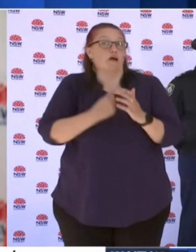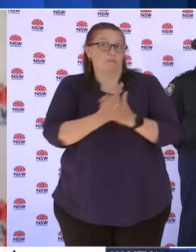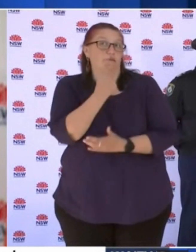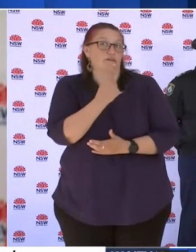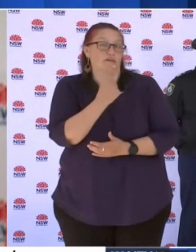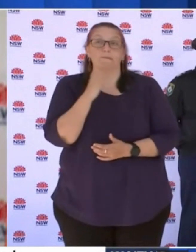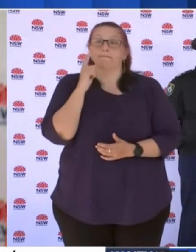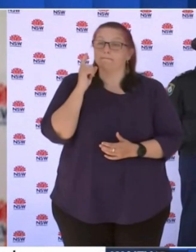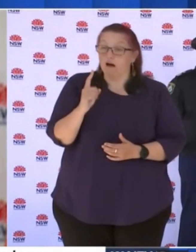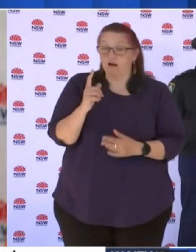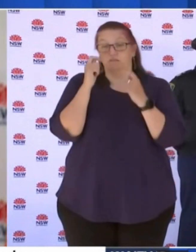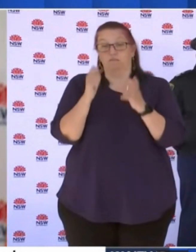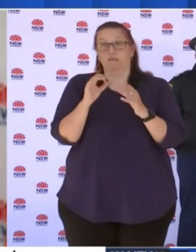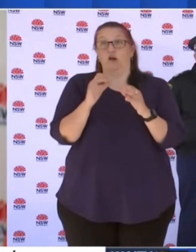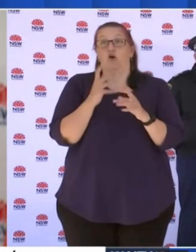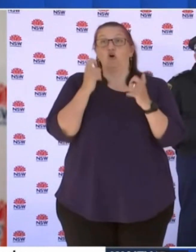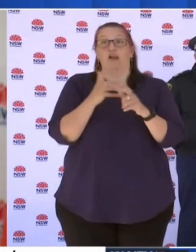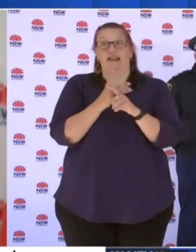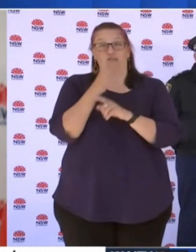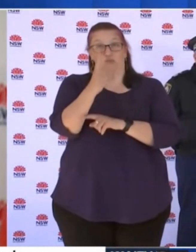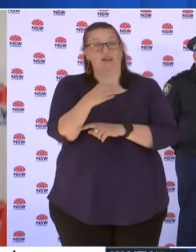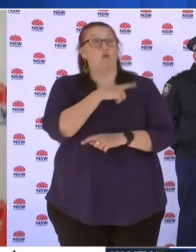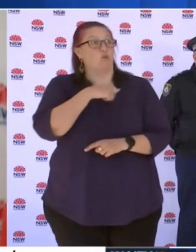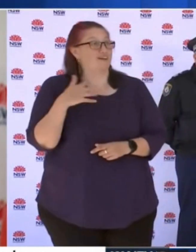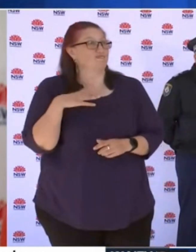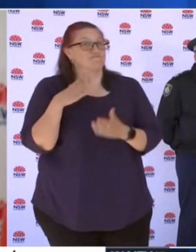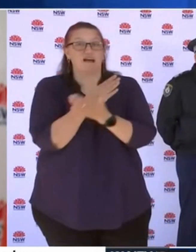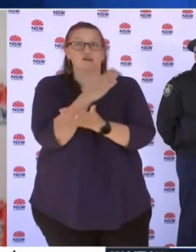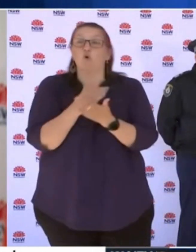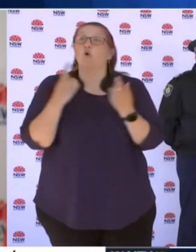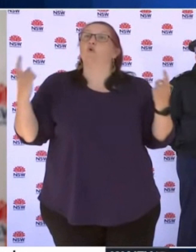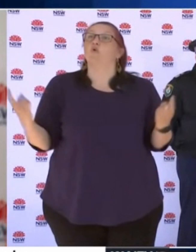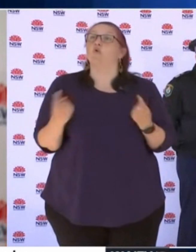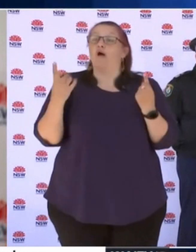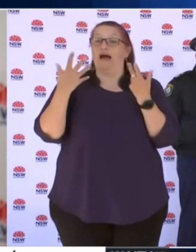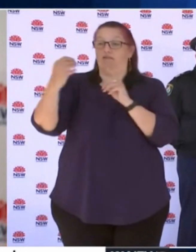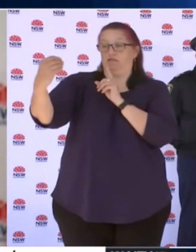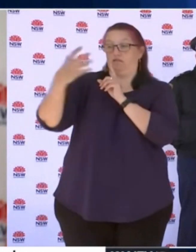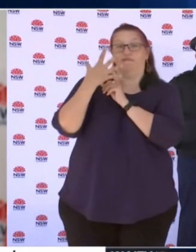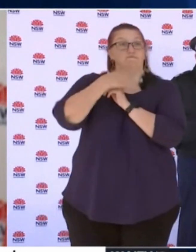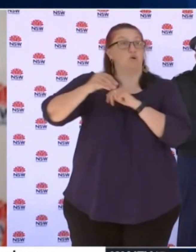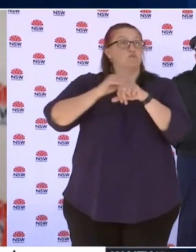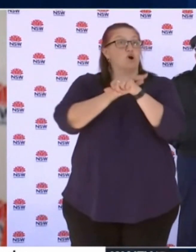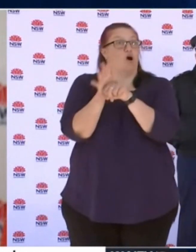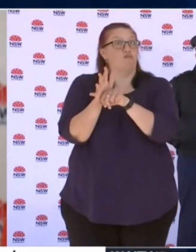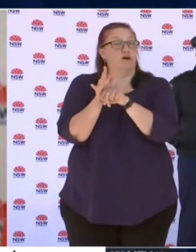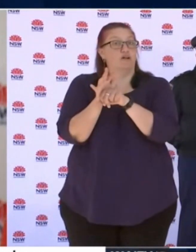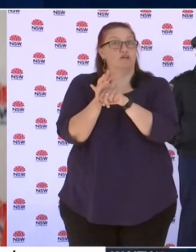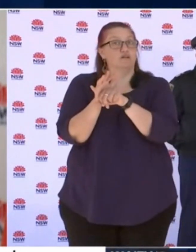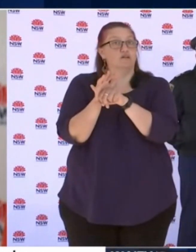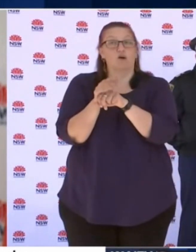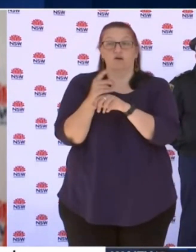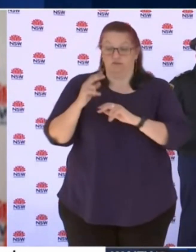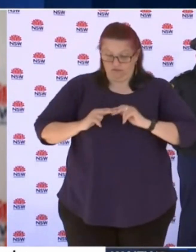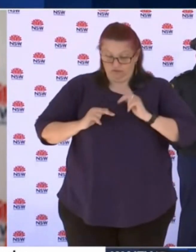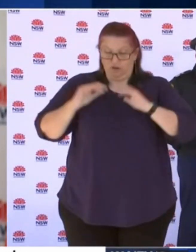the early part of next week, is that the number of people who've been exposed or have exposed the virus in the community has